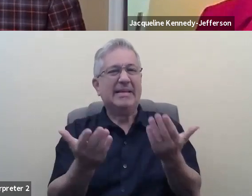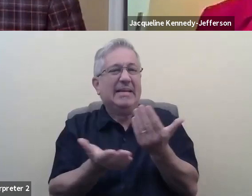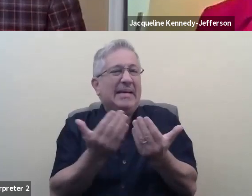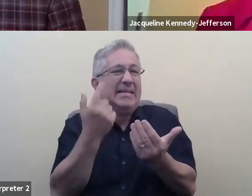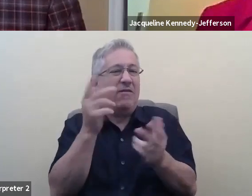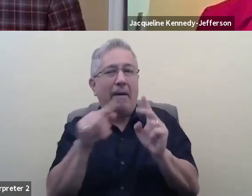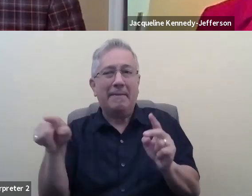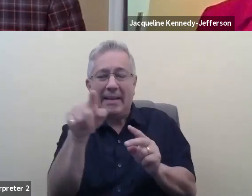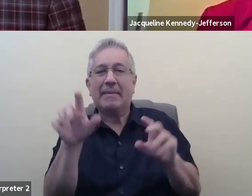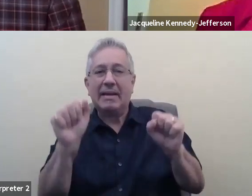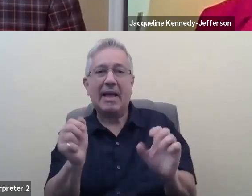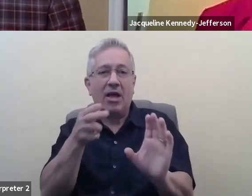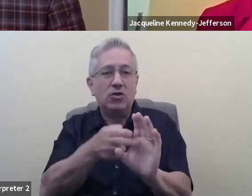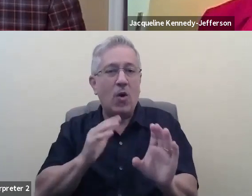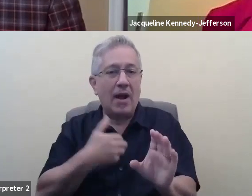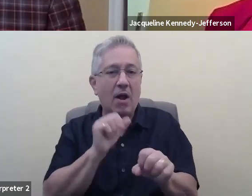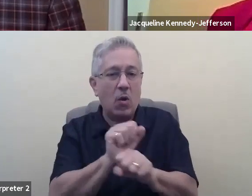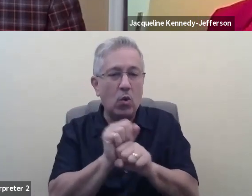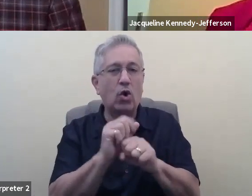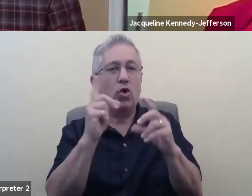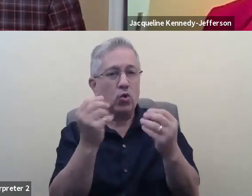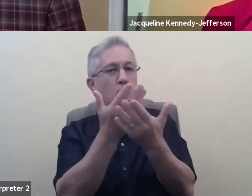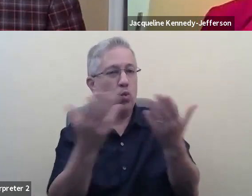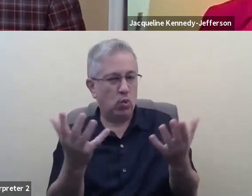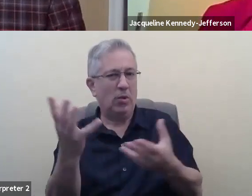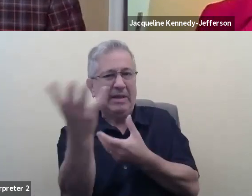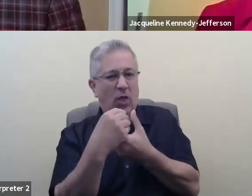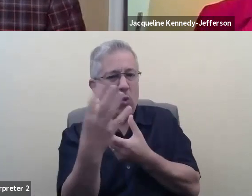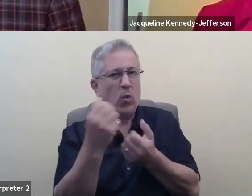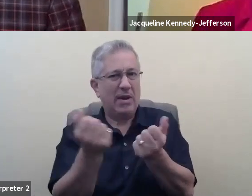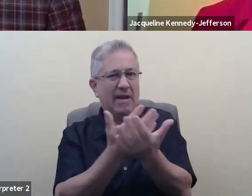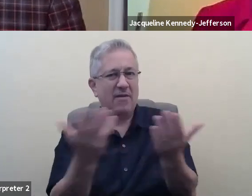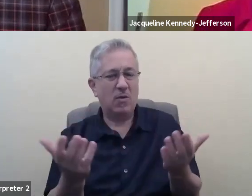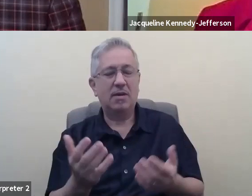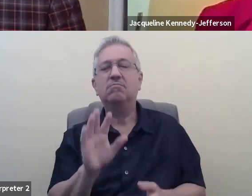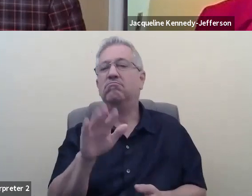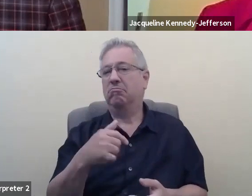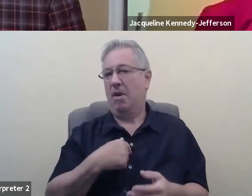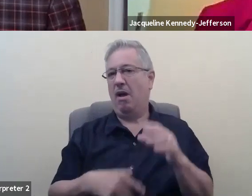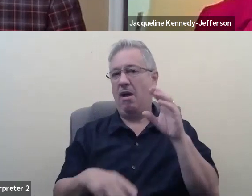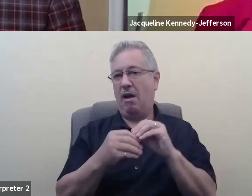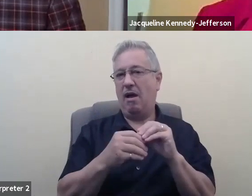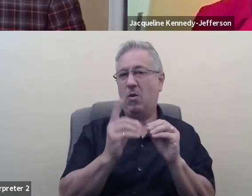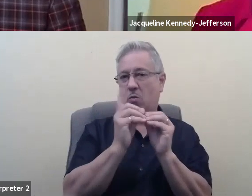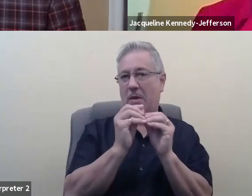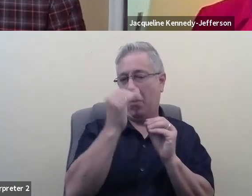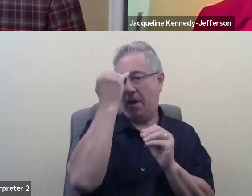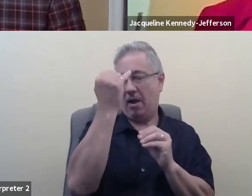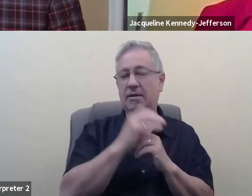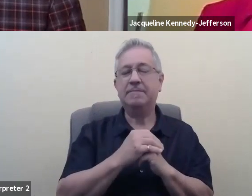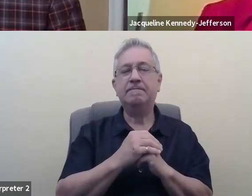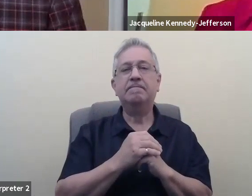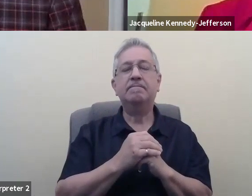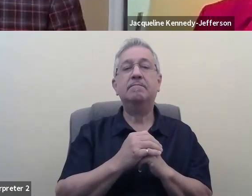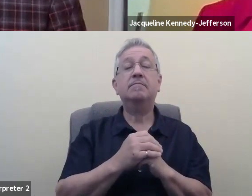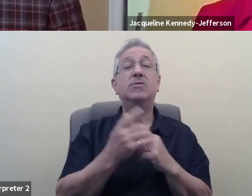our full workforce. And I'd like to just add one more thing. As we're talking about the crises and going out